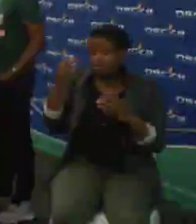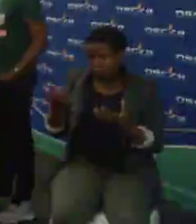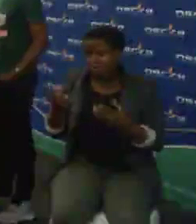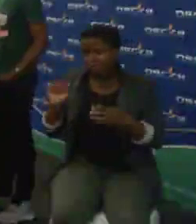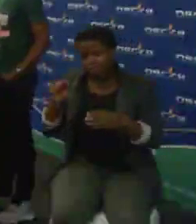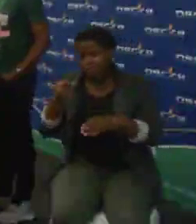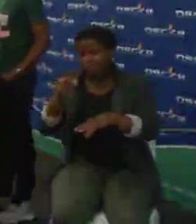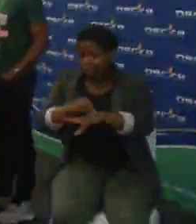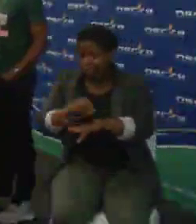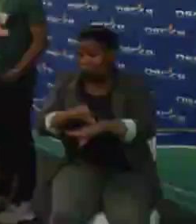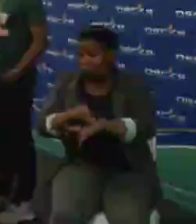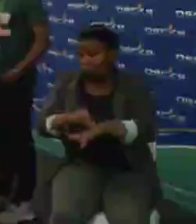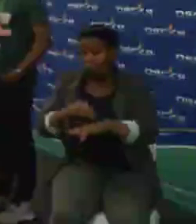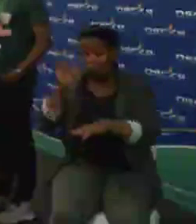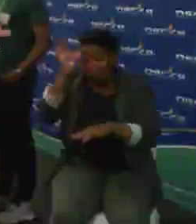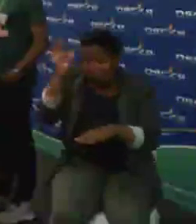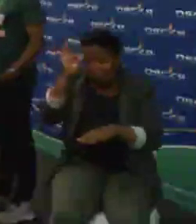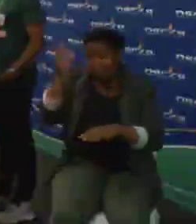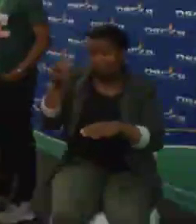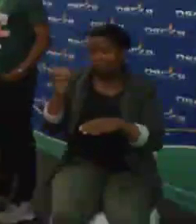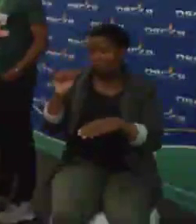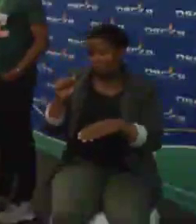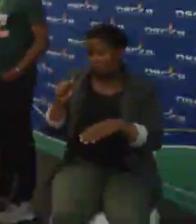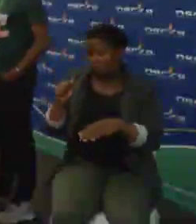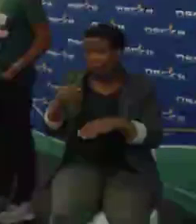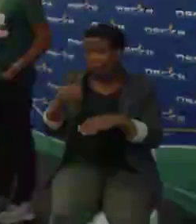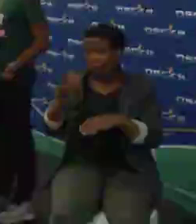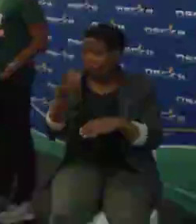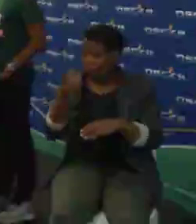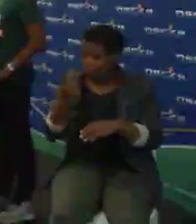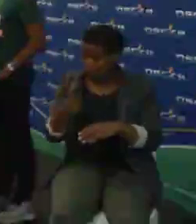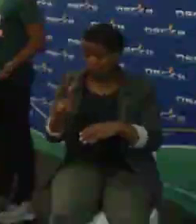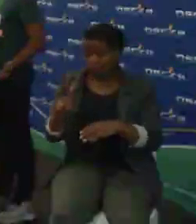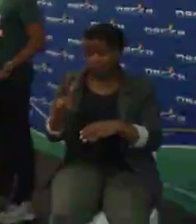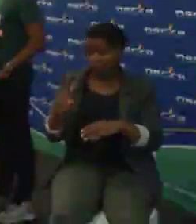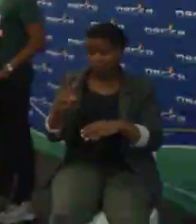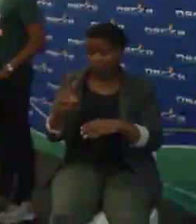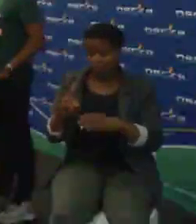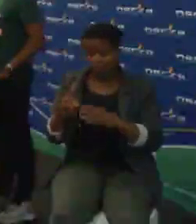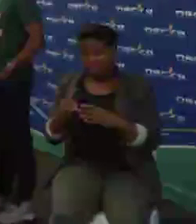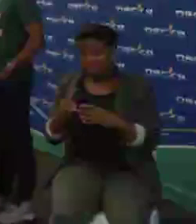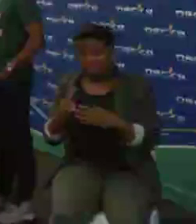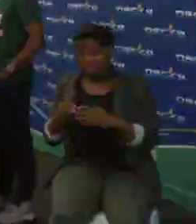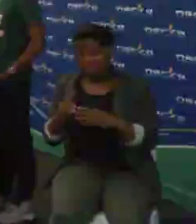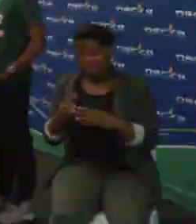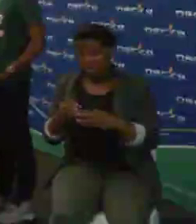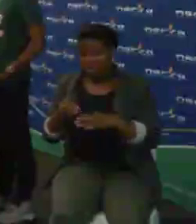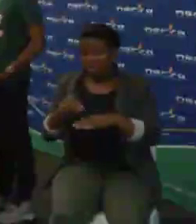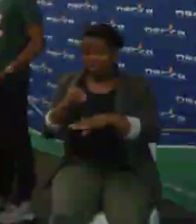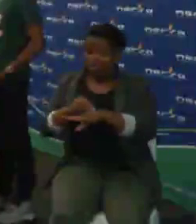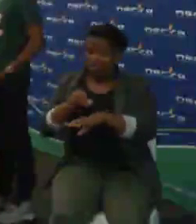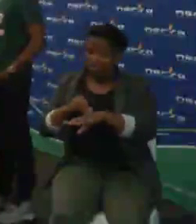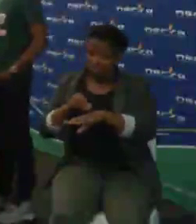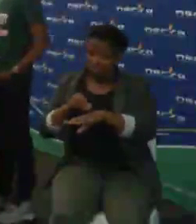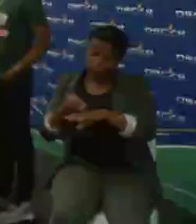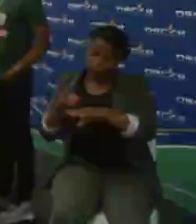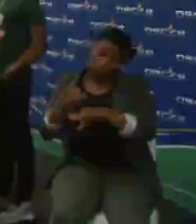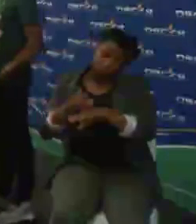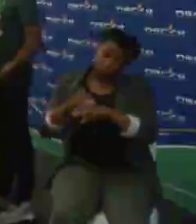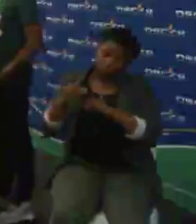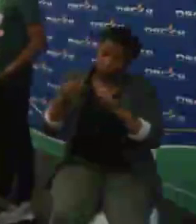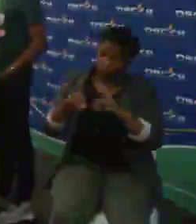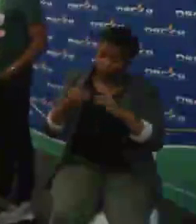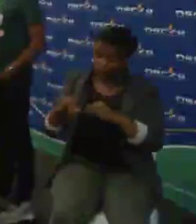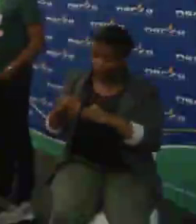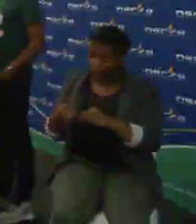governance problems and whatnot, but we cannot muddy the waters. The first part is that there's an issue around the business model. The second part